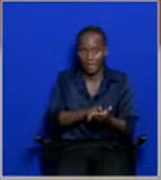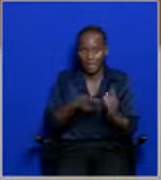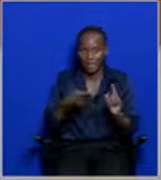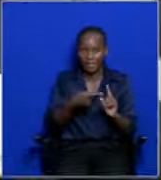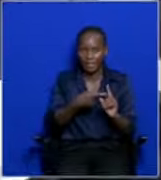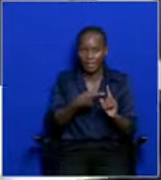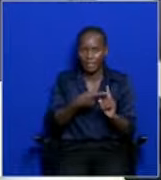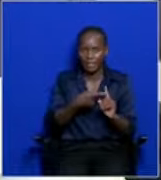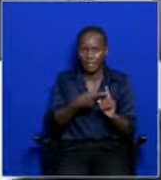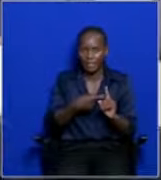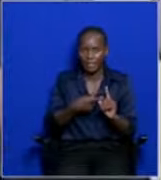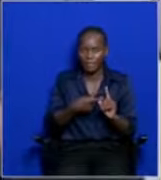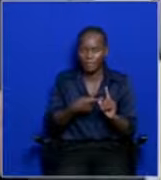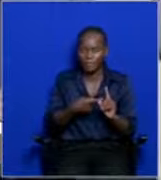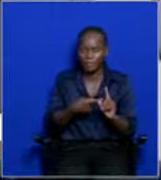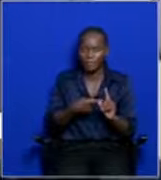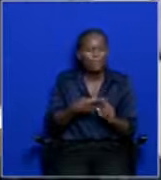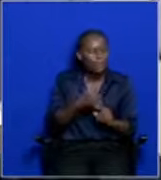298.